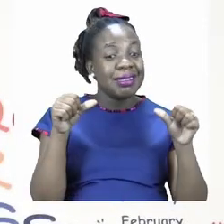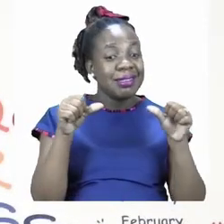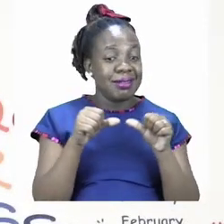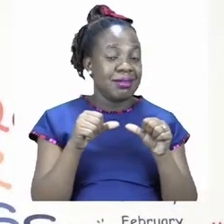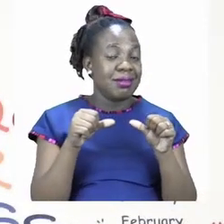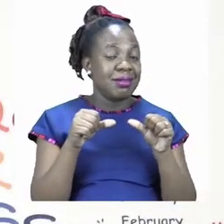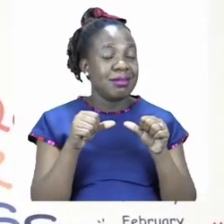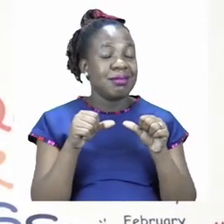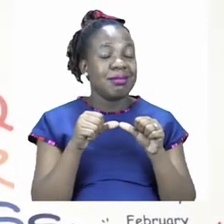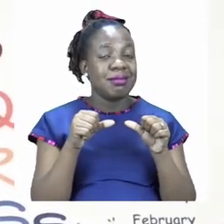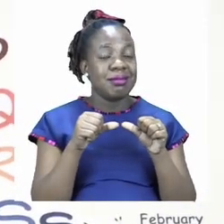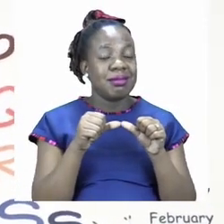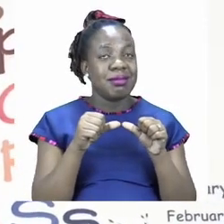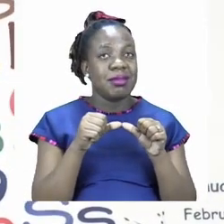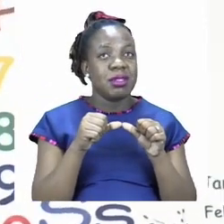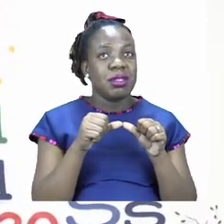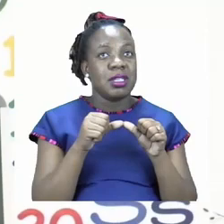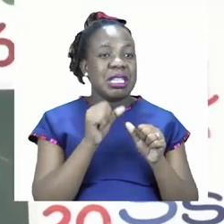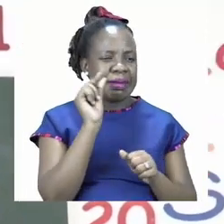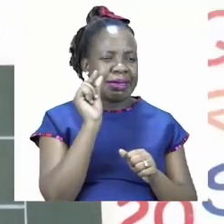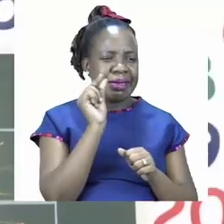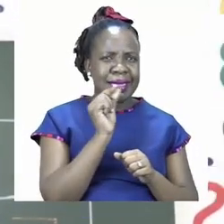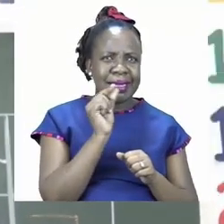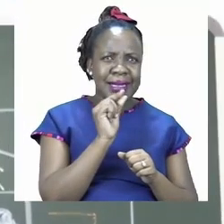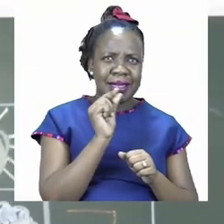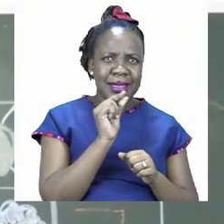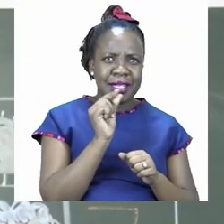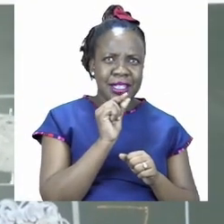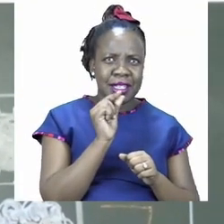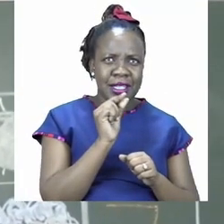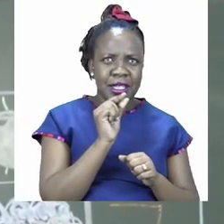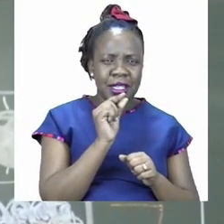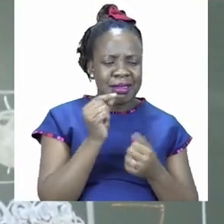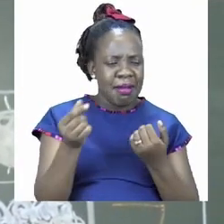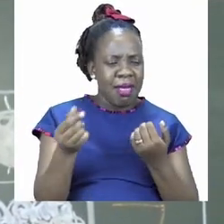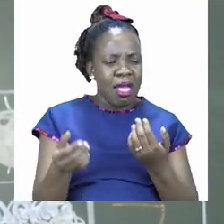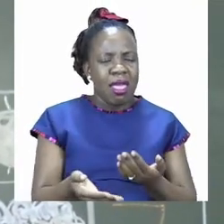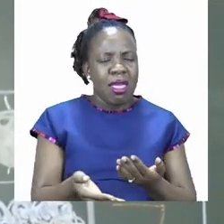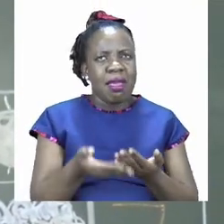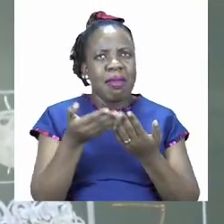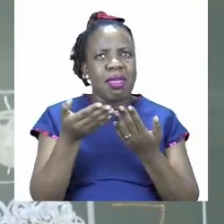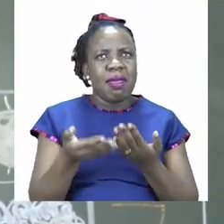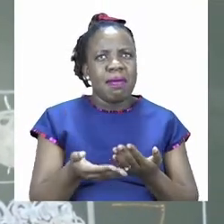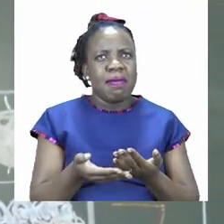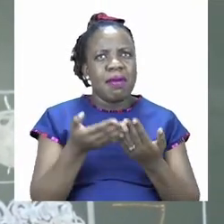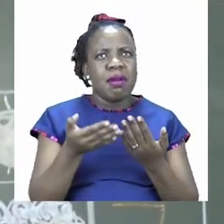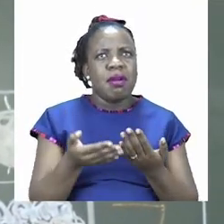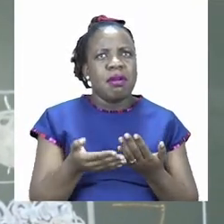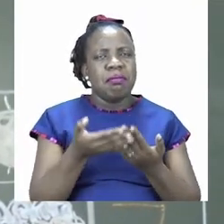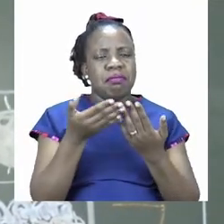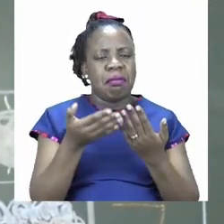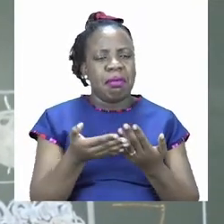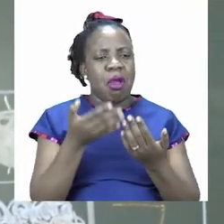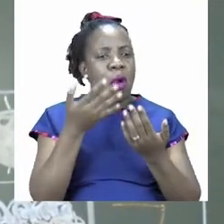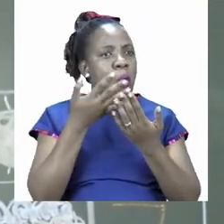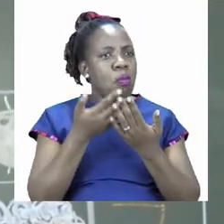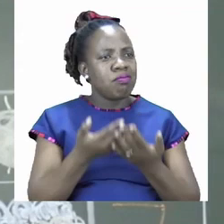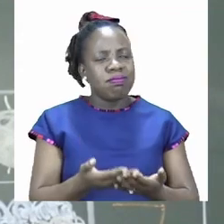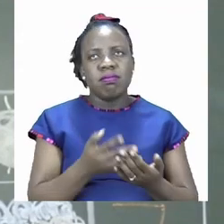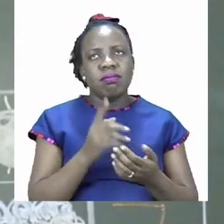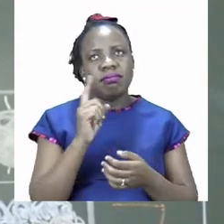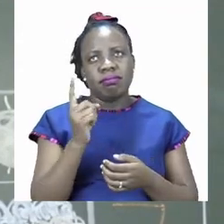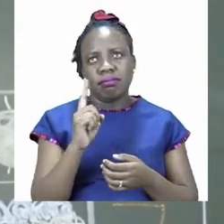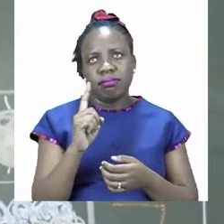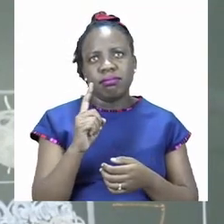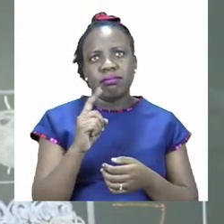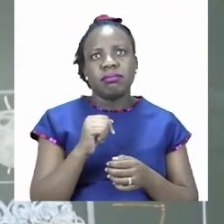to mass. The smaller the item, the more likely it is less in weight. So we